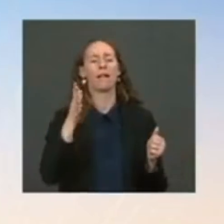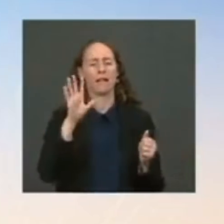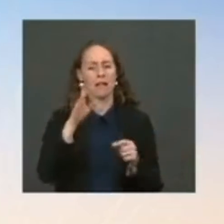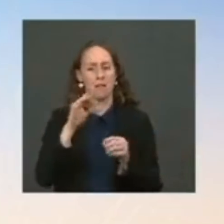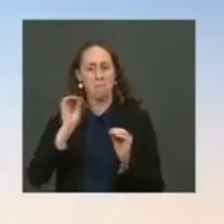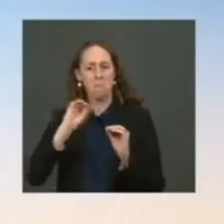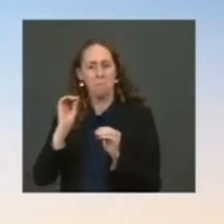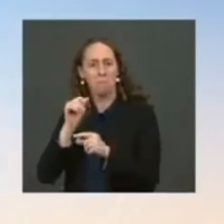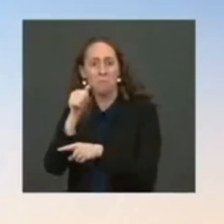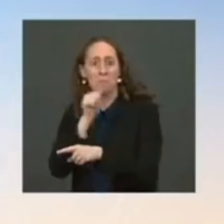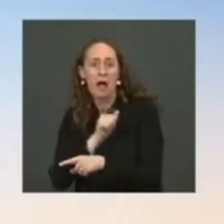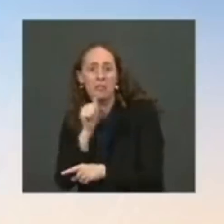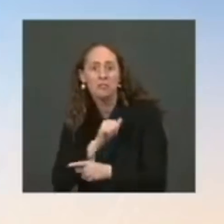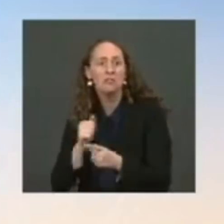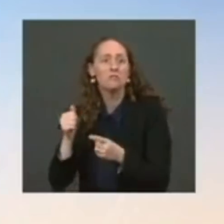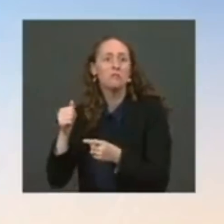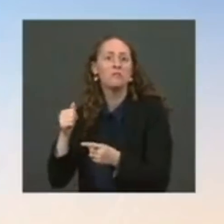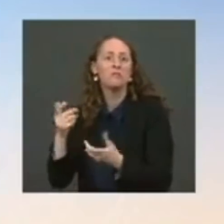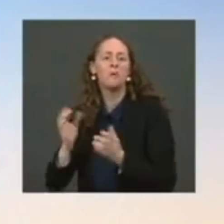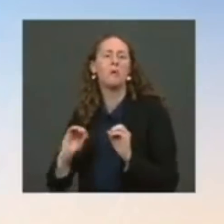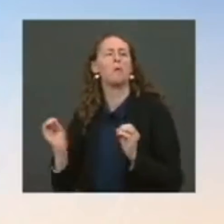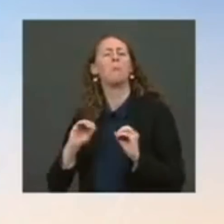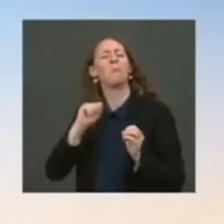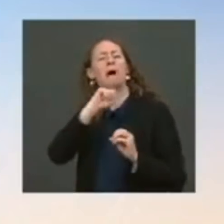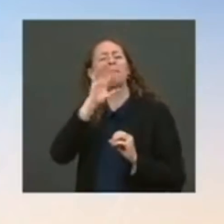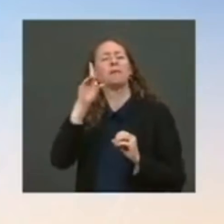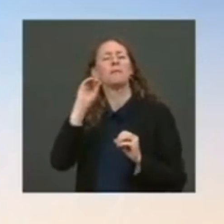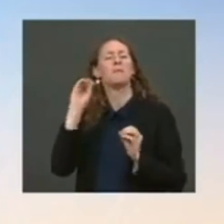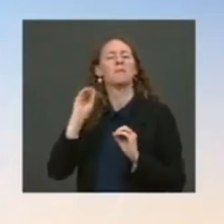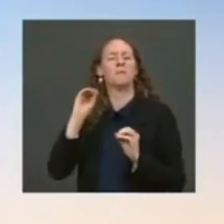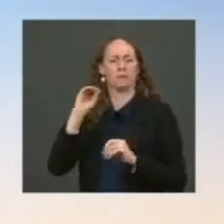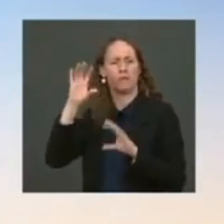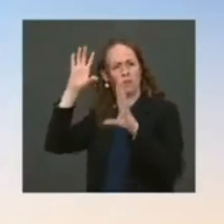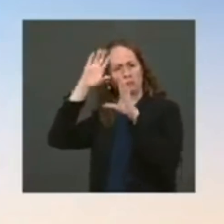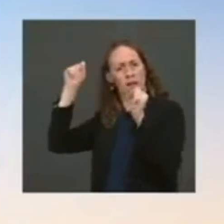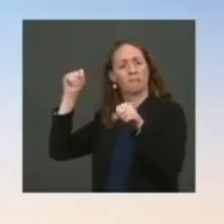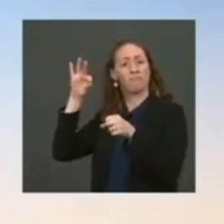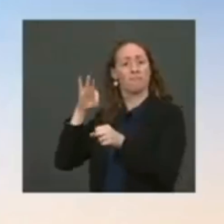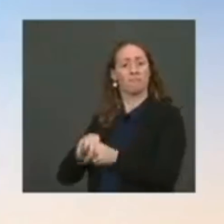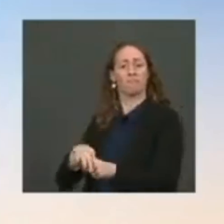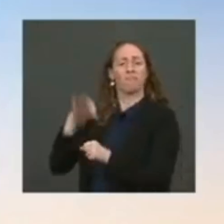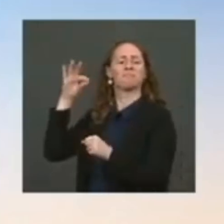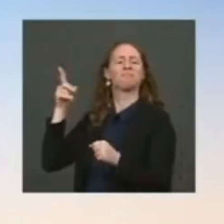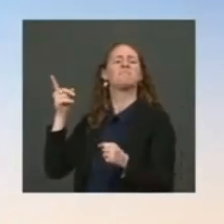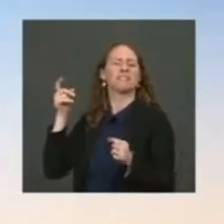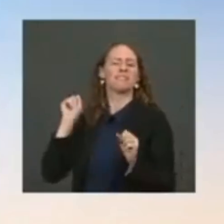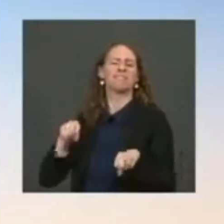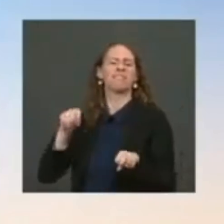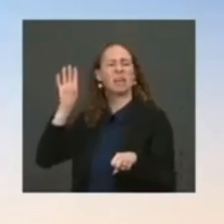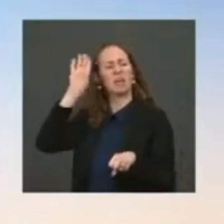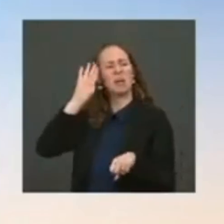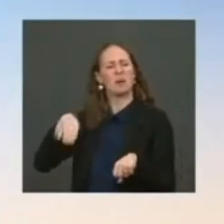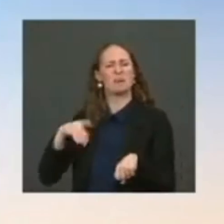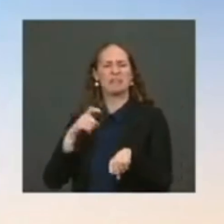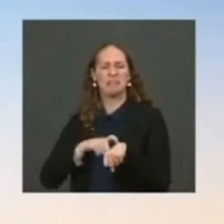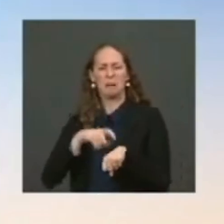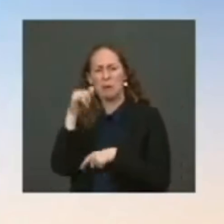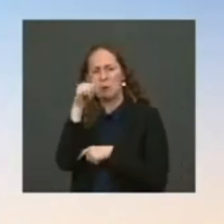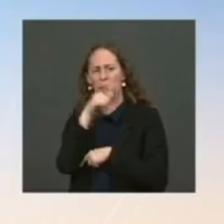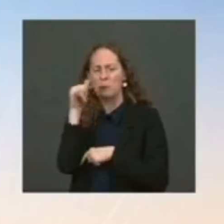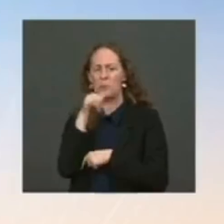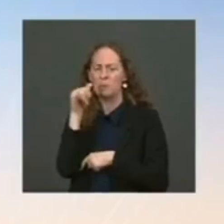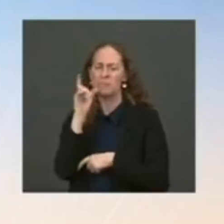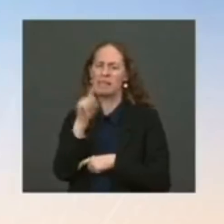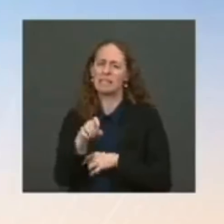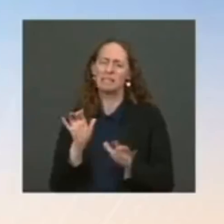knew that when we were coming in, when the president was coming into office, and he was coming in at a time where we needed to turn the economy back on, where he